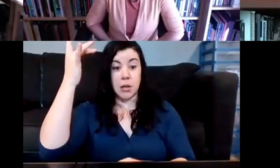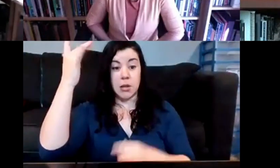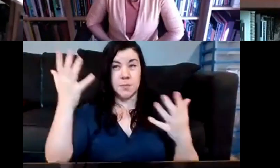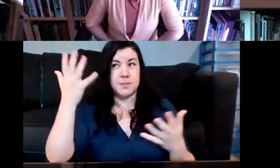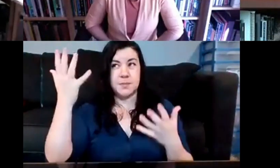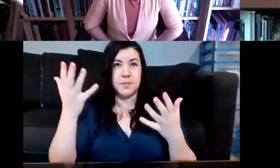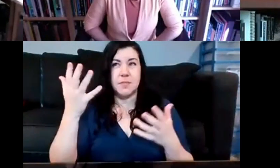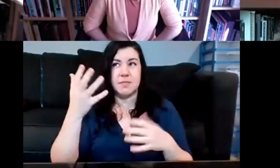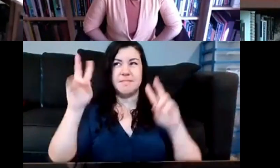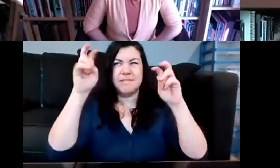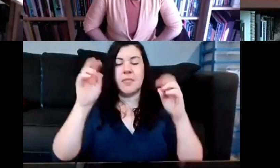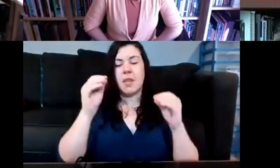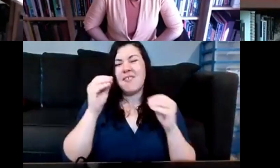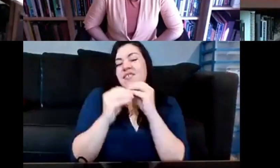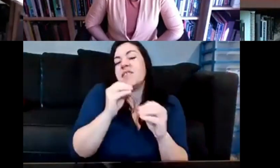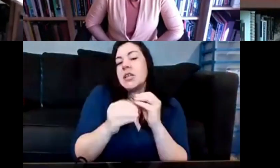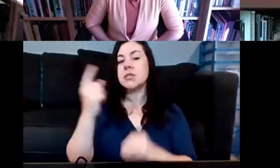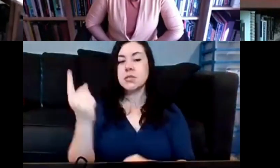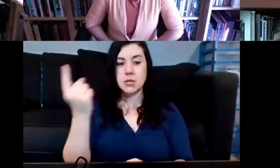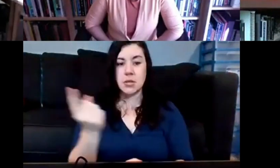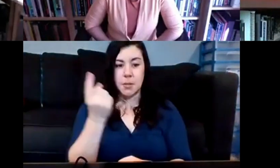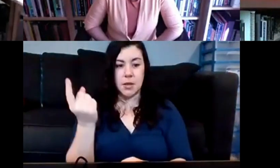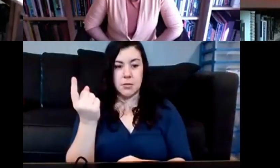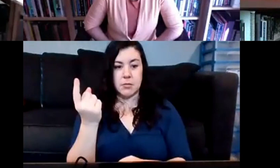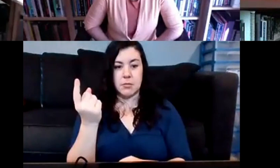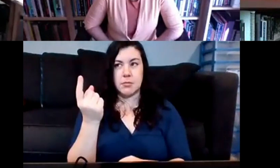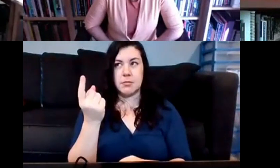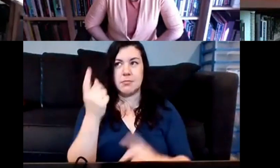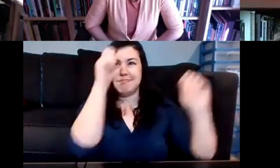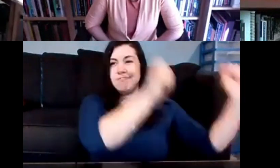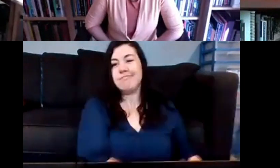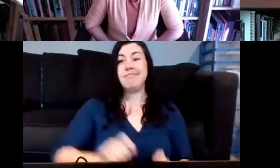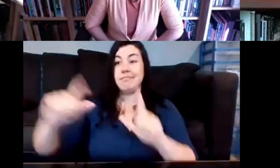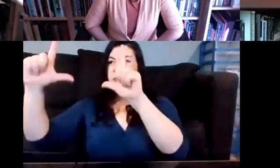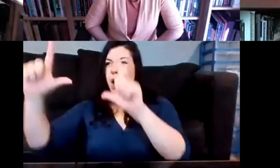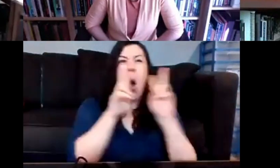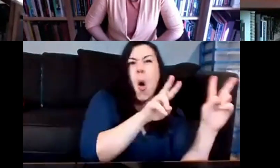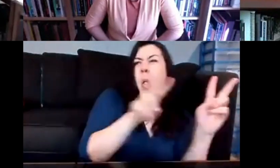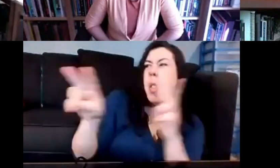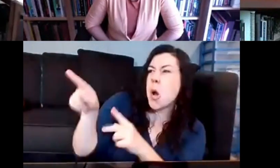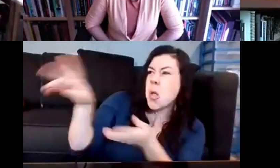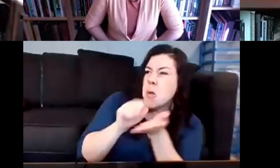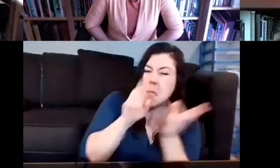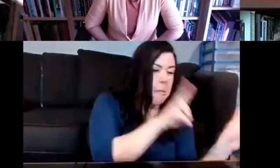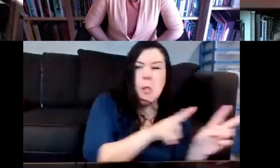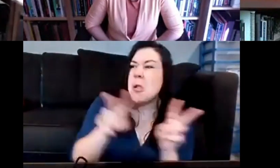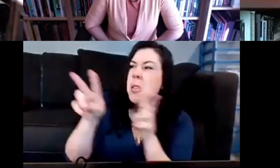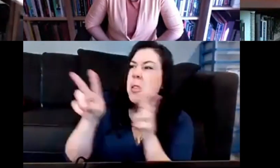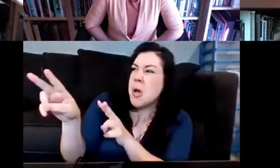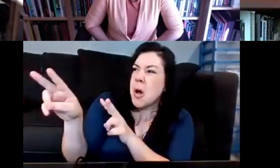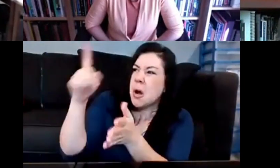fixes something in a way, right? It's not, I didn't just pull out this thing to say, look at what the paper did and just leave it for